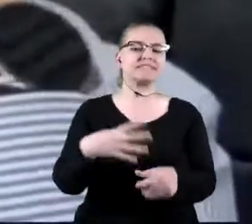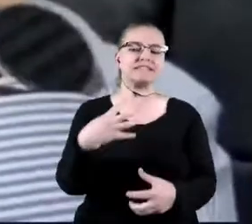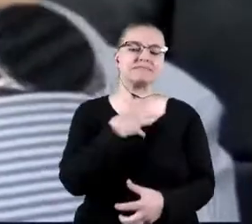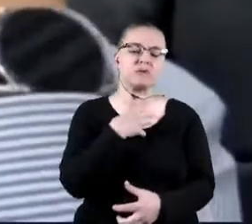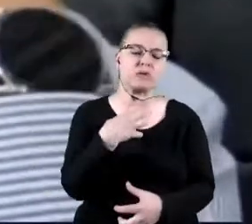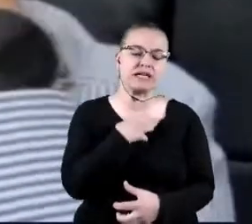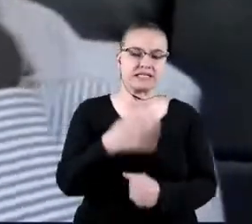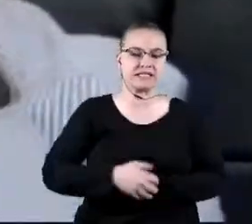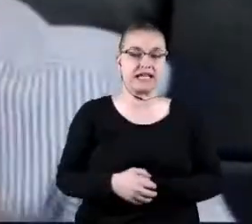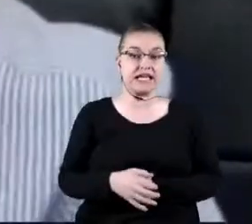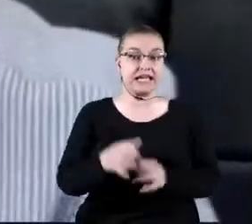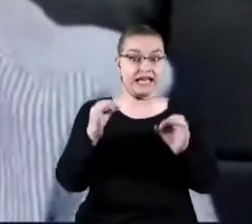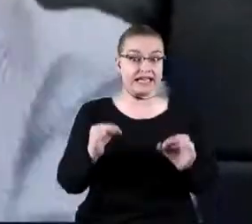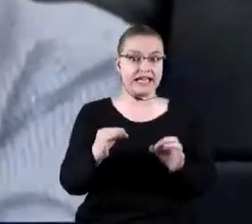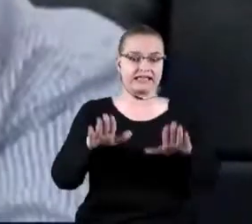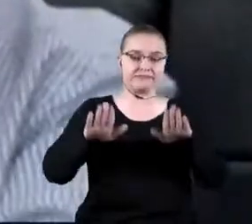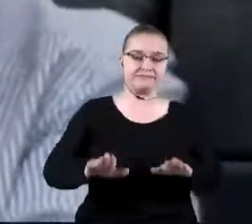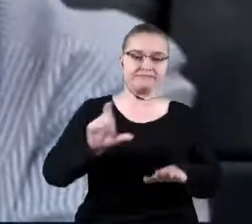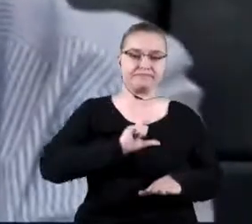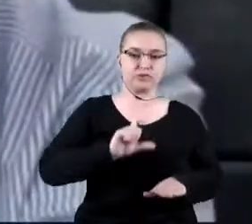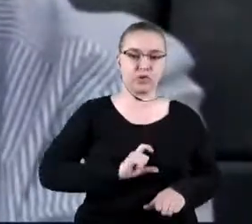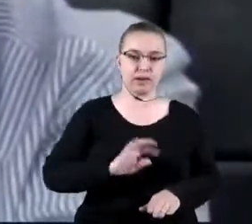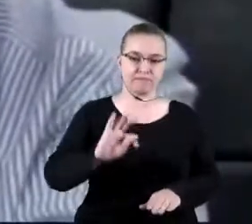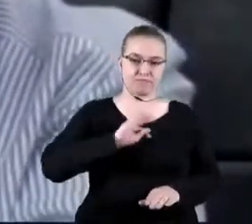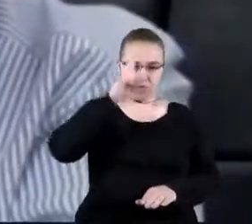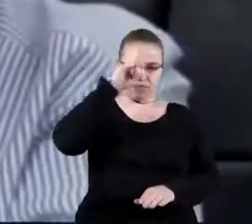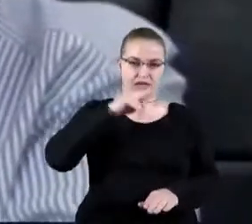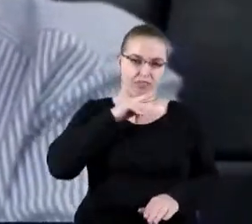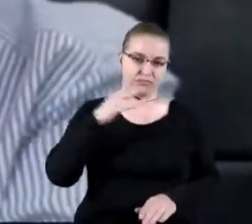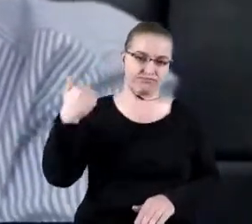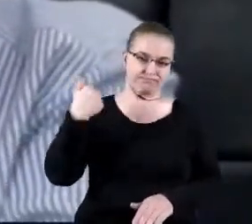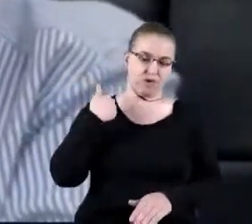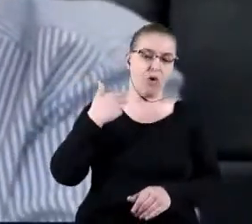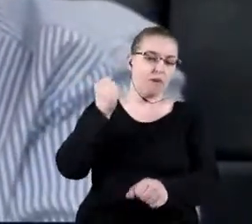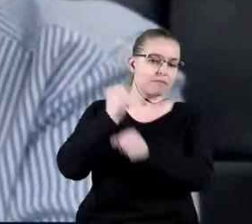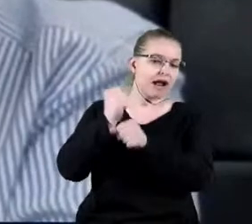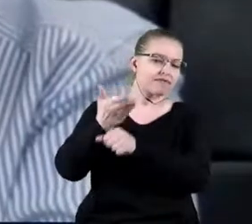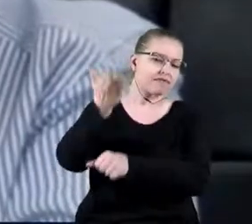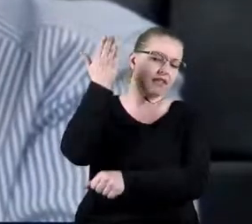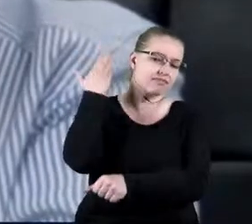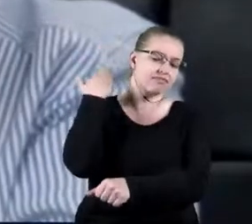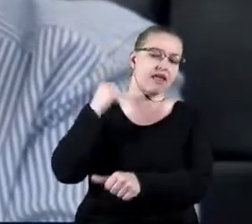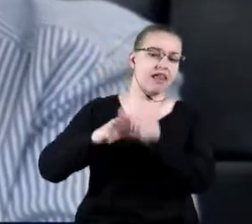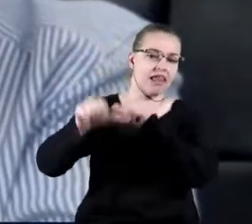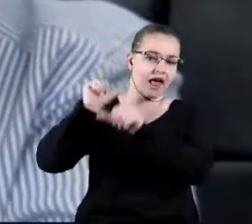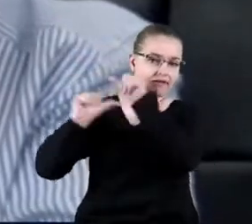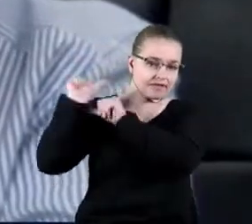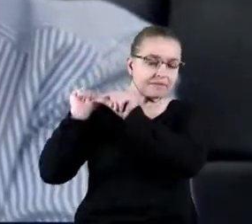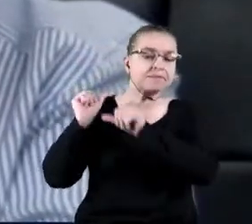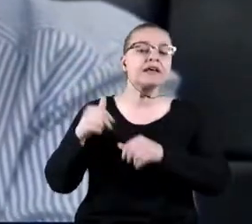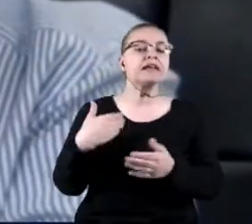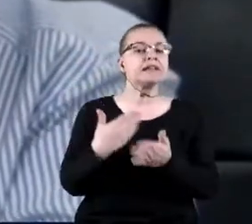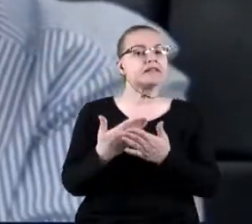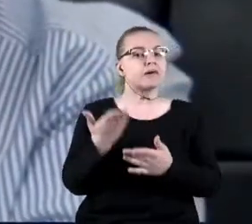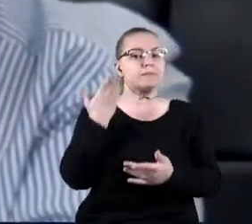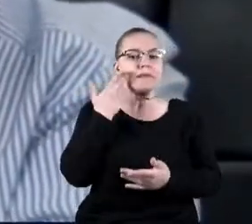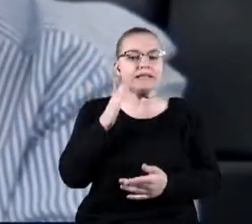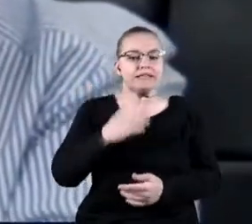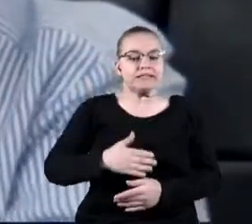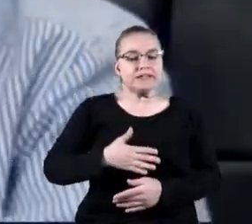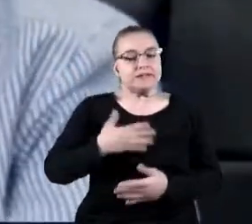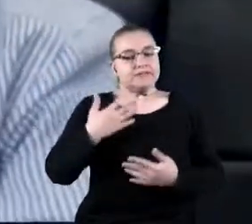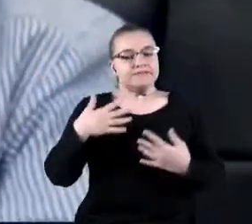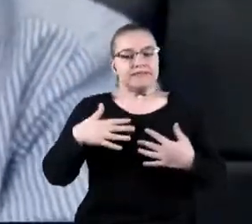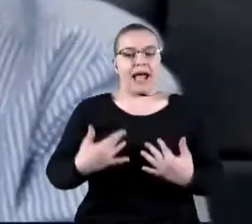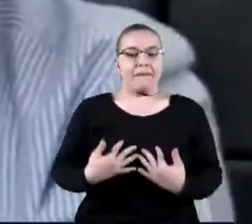my father was the mayor of Sousse, hence this was his office in which he worked for several years. So it's